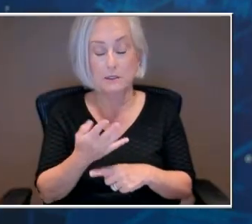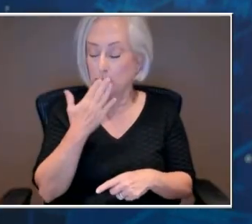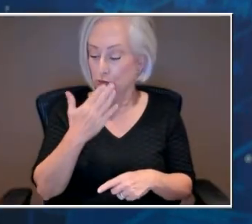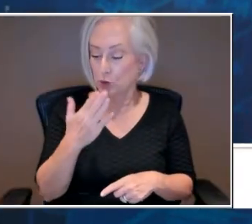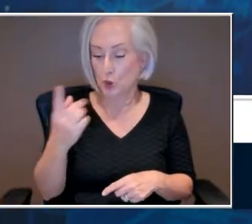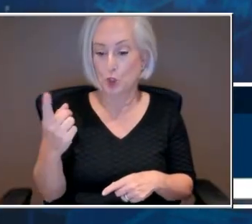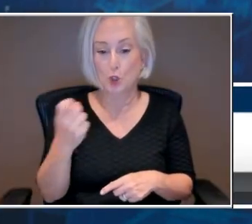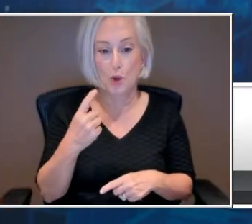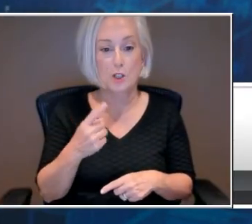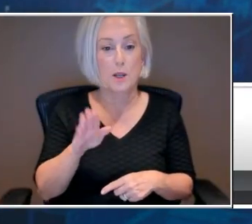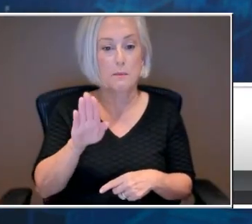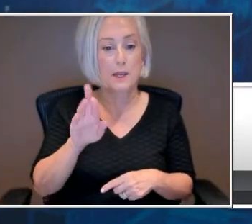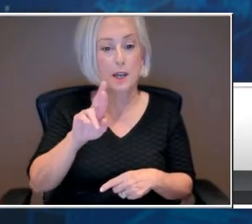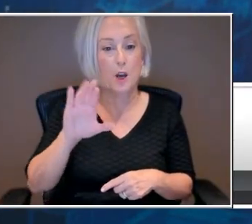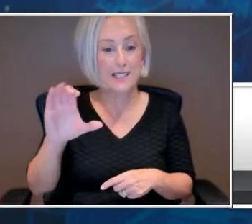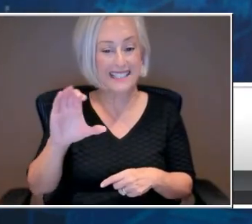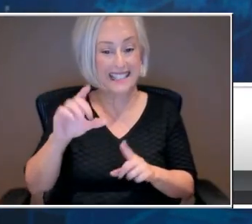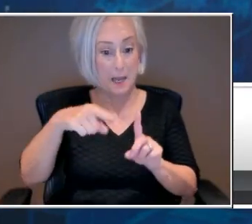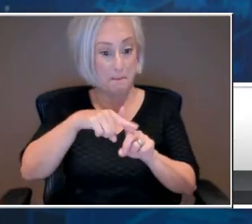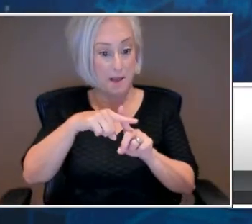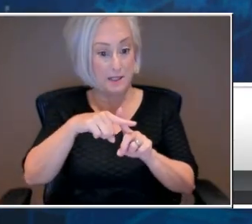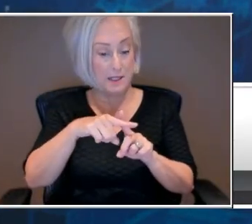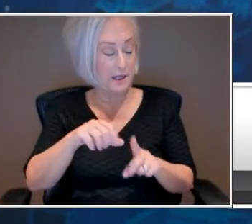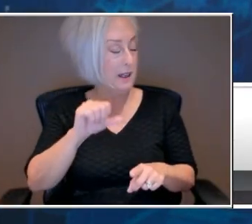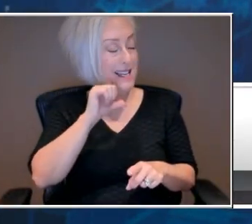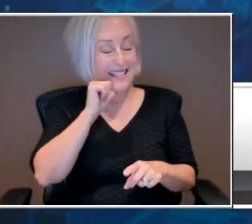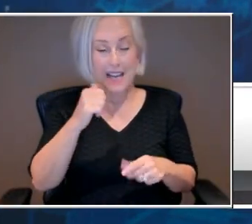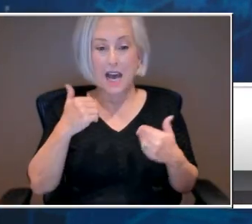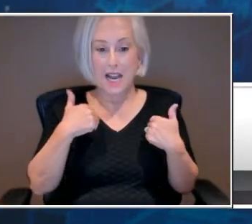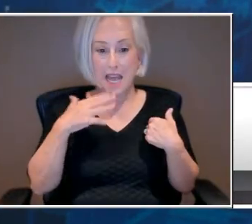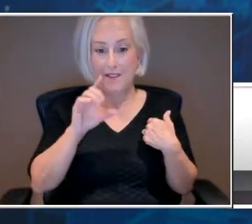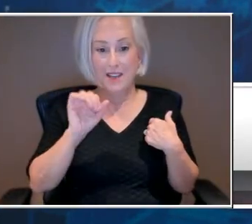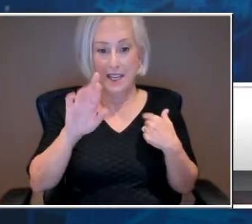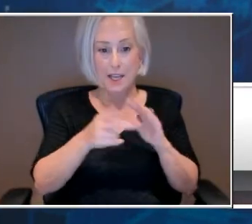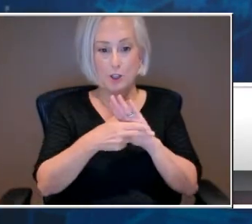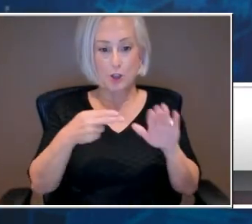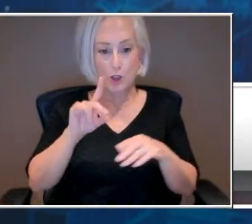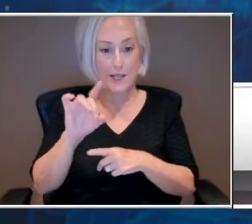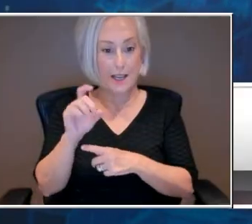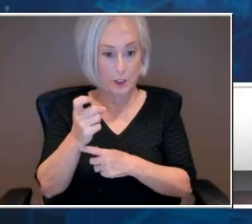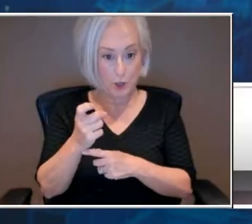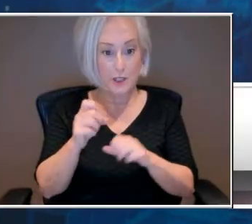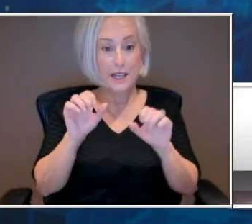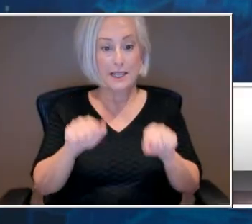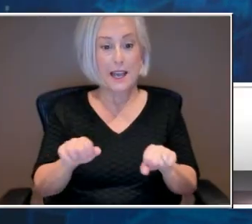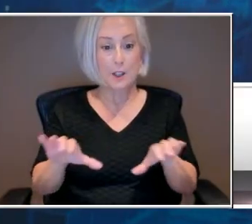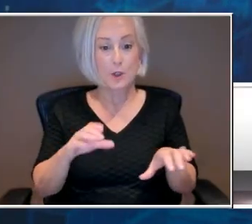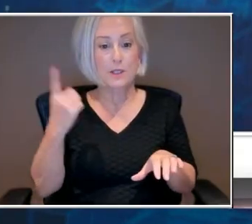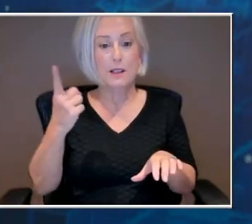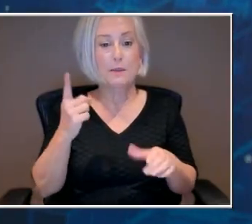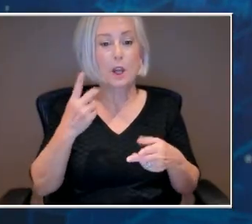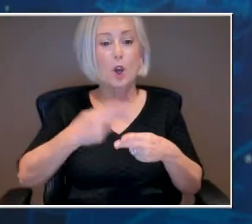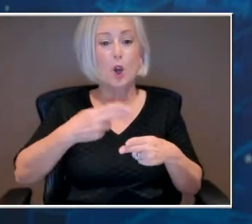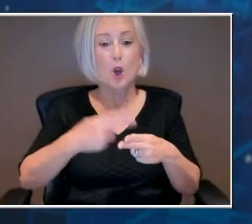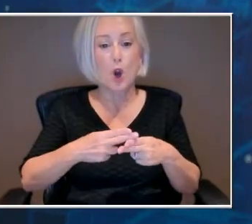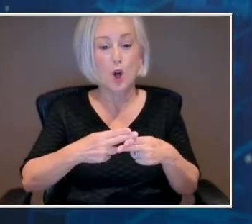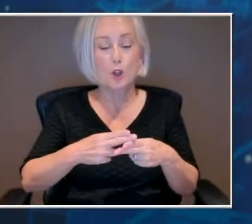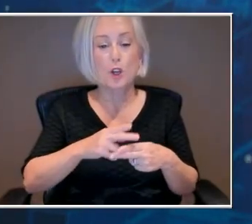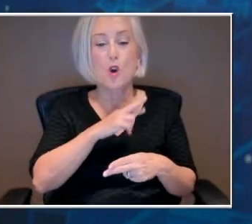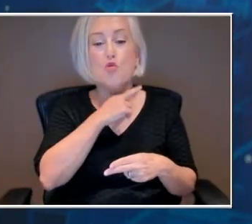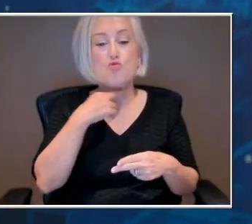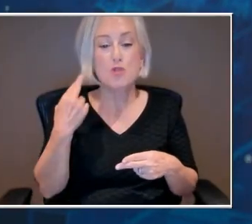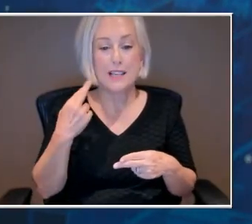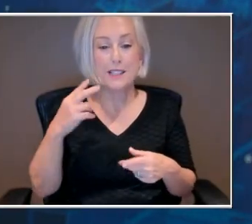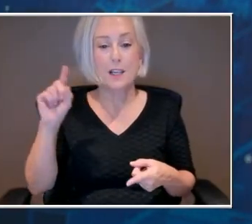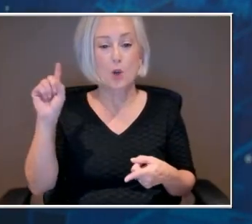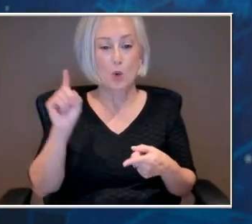BRCA positive who do not have a cancer diagnosis would usually be eligible to do what's called risk-reducing mastectomy. So that's a bilateral